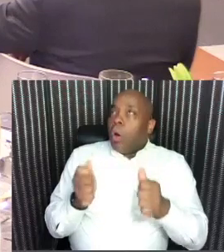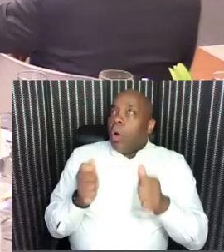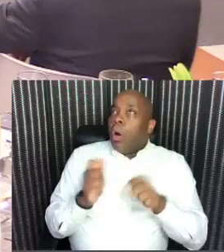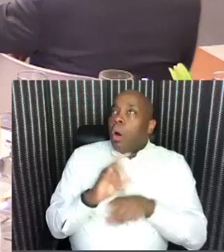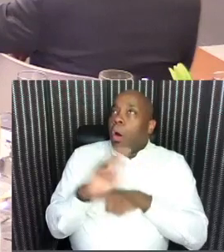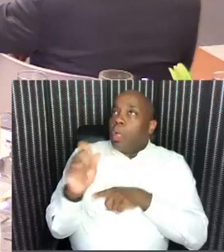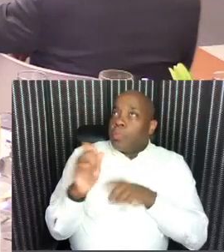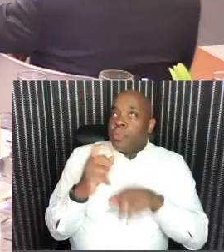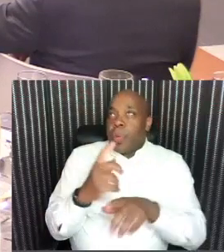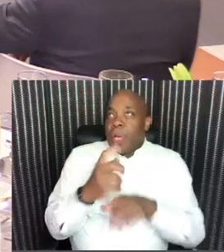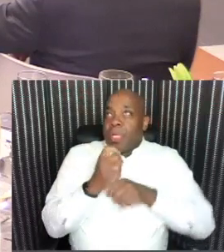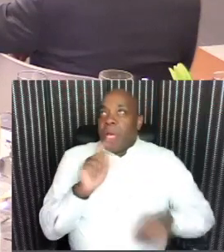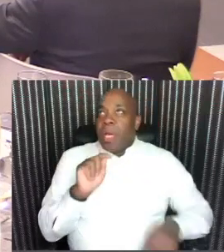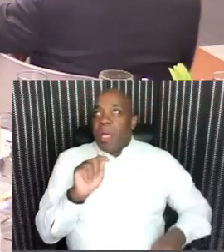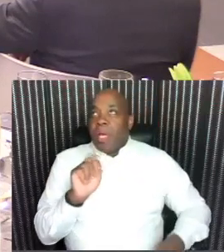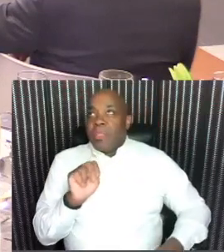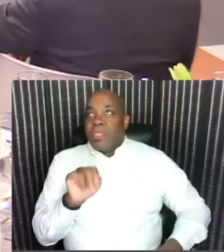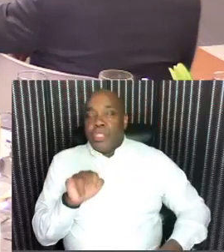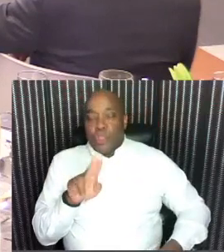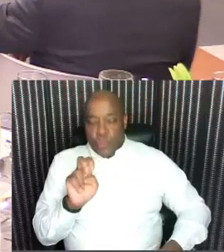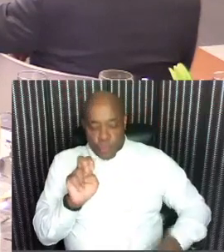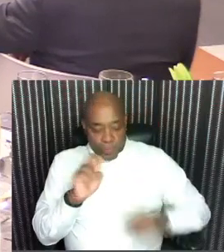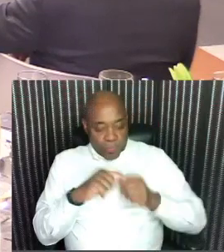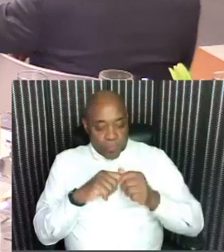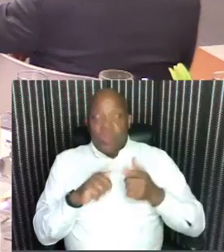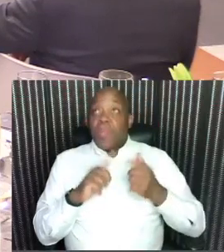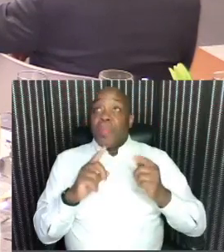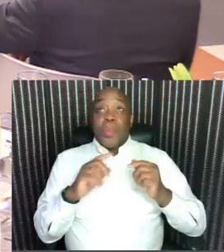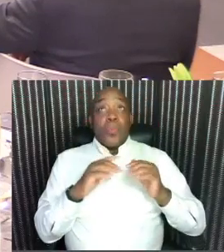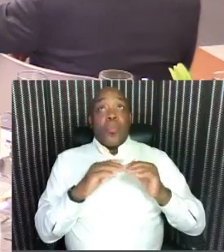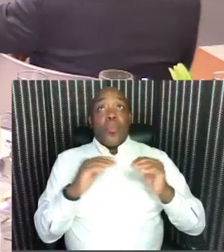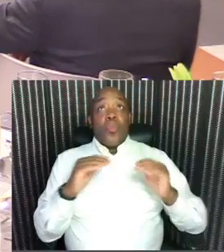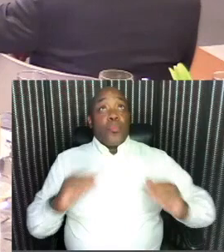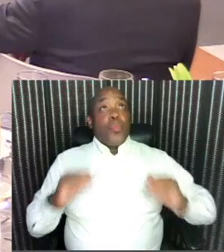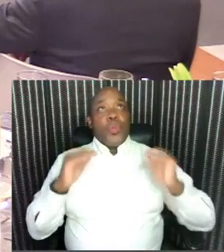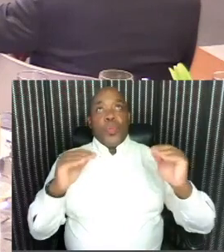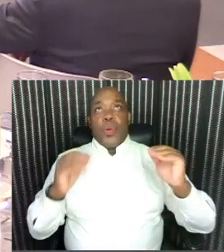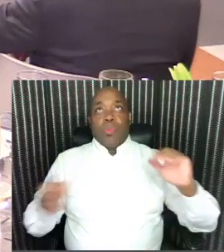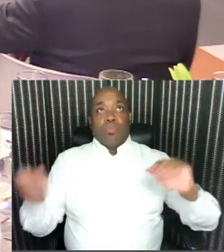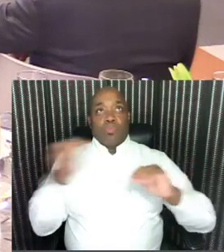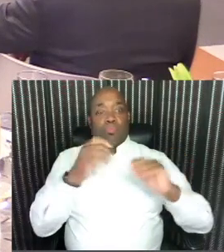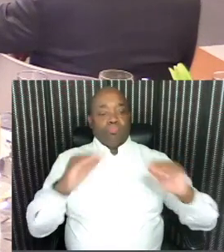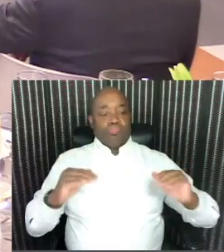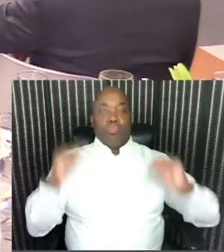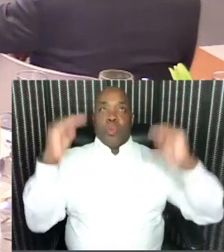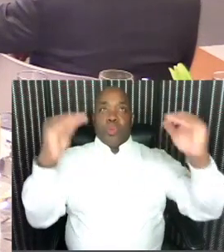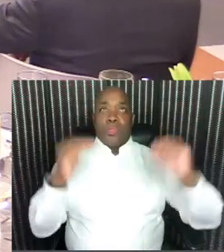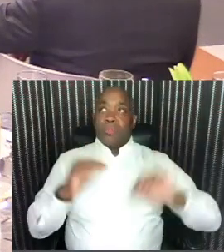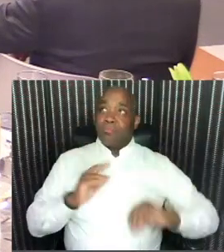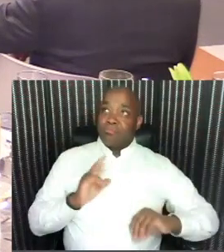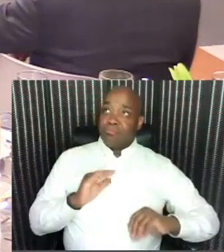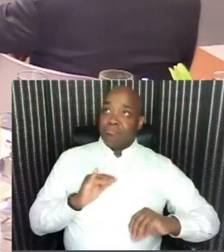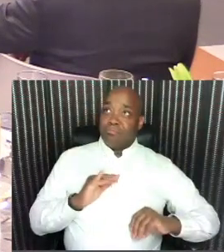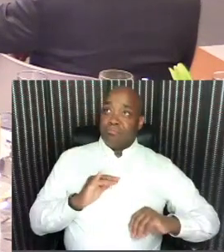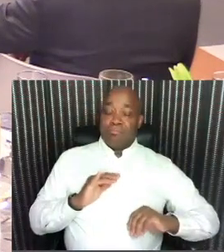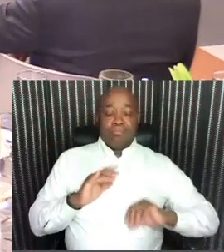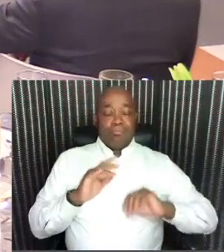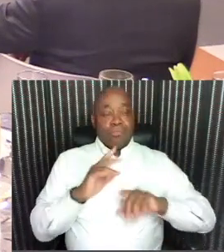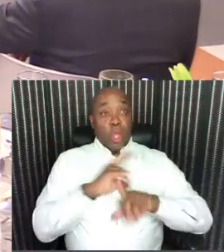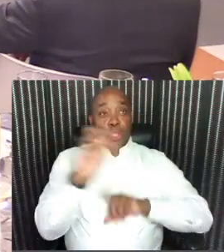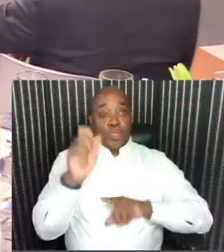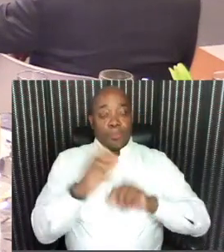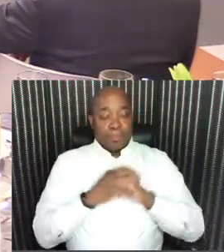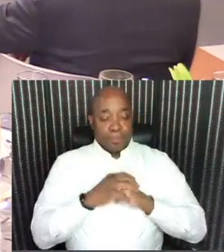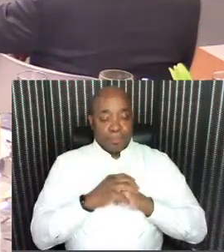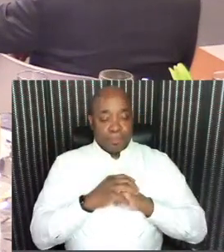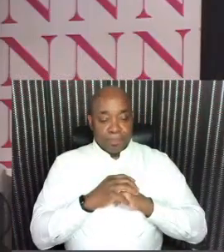tenure. And then able to get promoted, right? So I was like, yeah, that's awesome. Because that, you know, better to